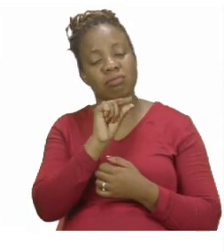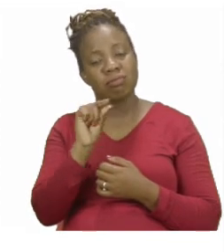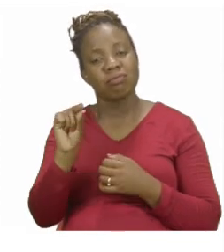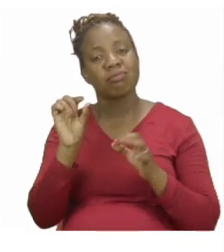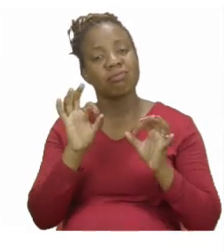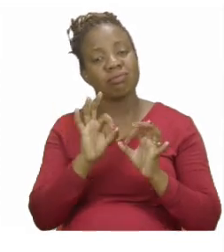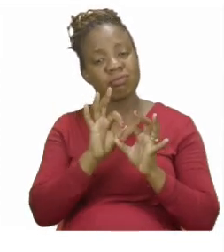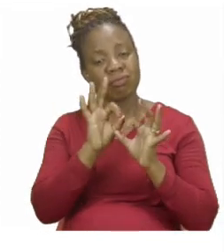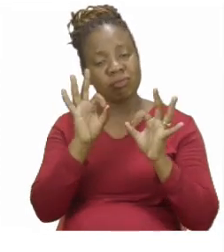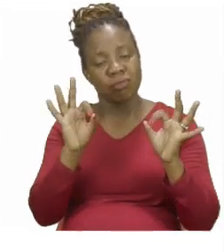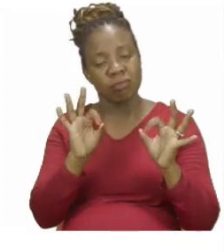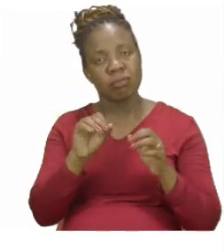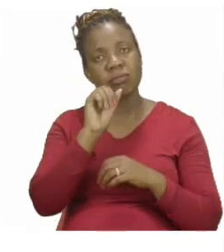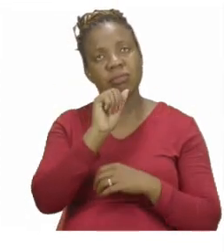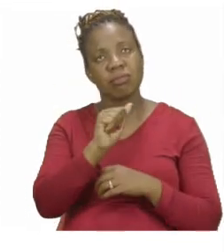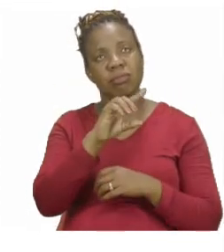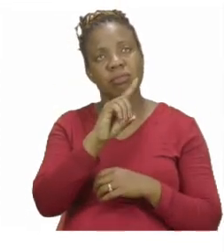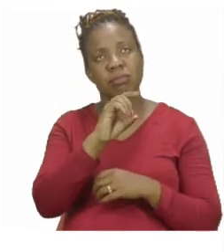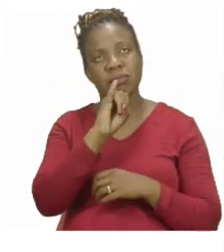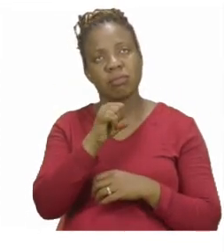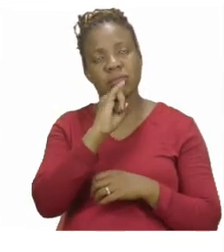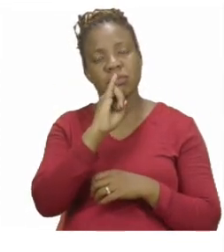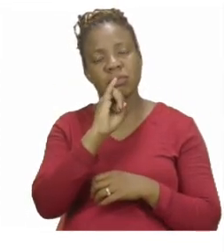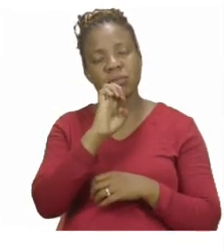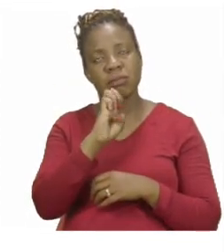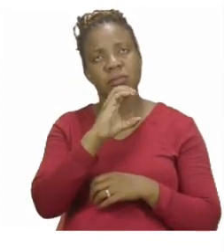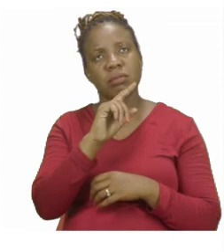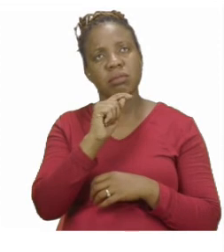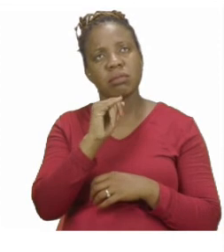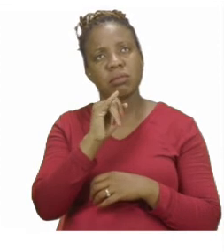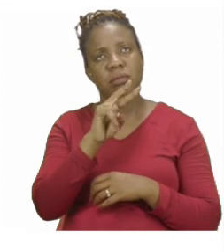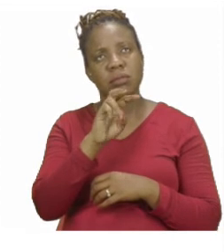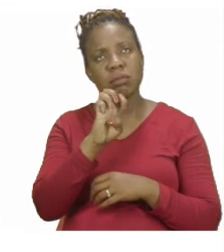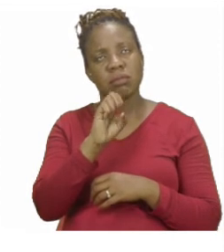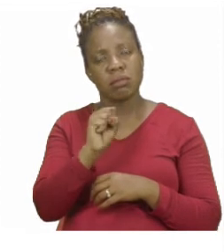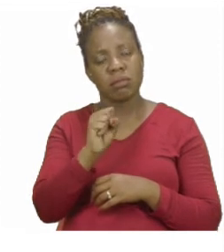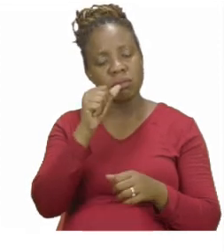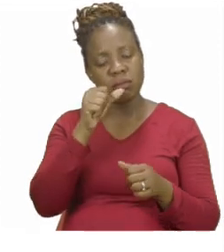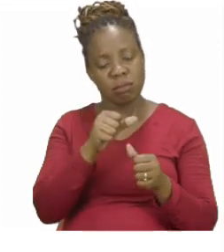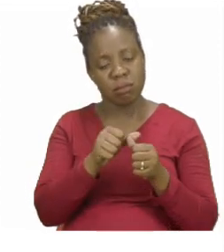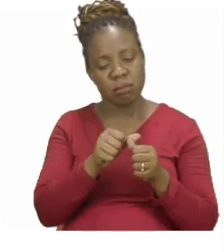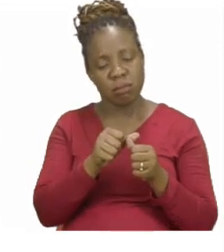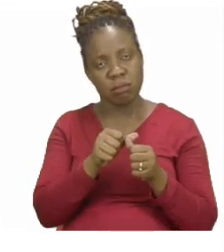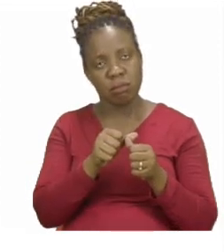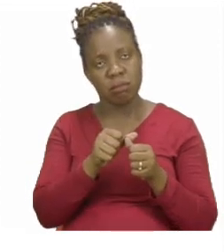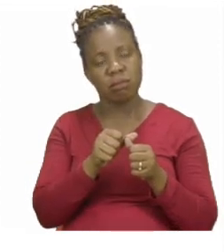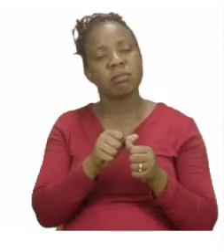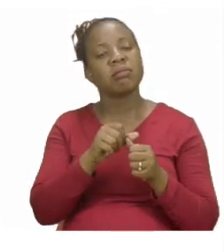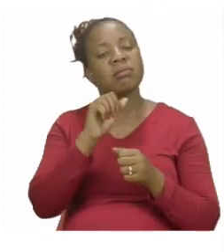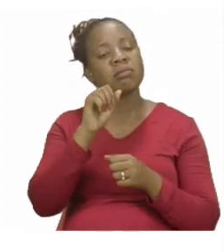again, an adjective is a word that describes a noun